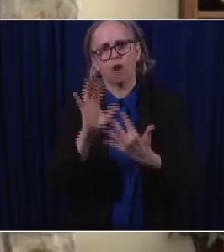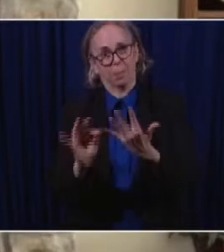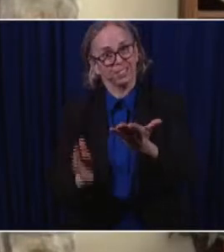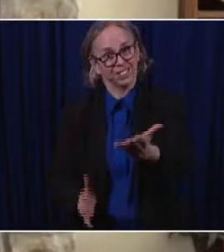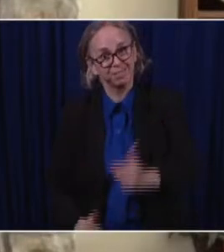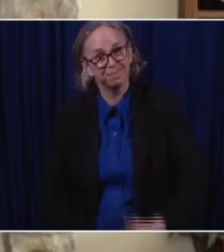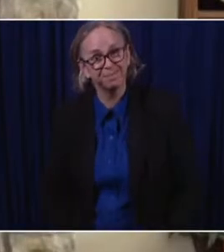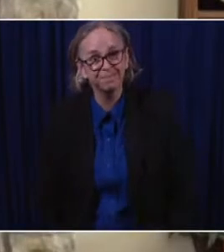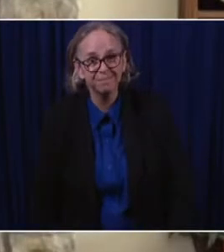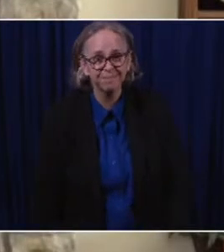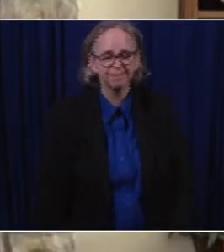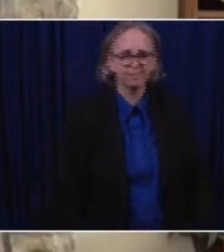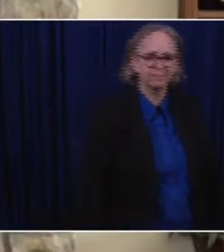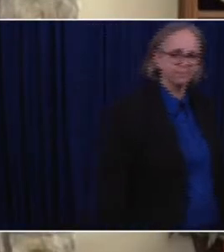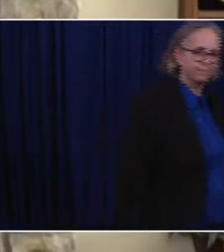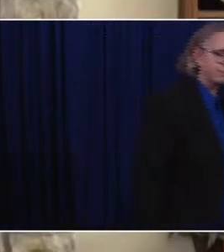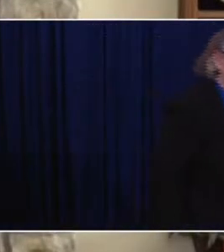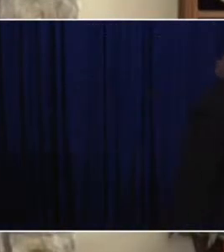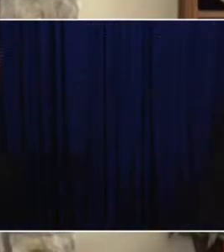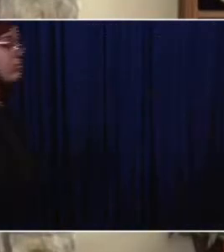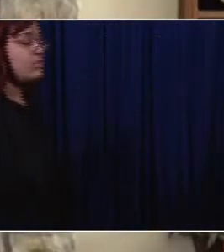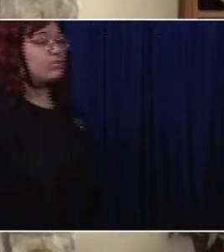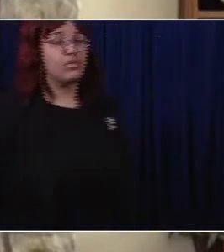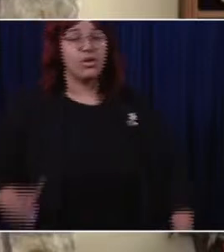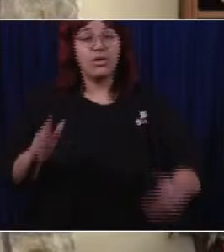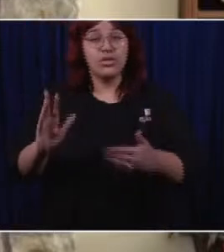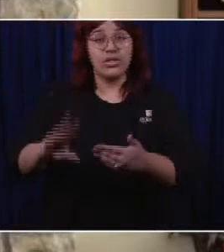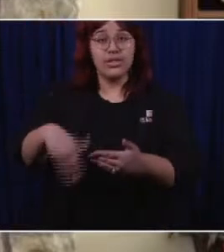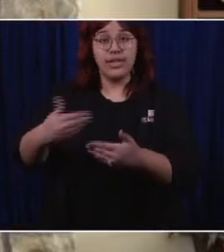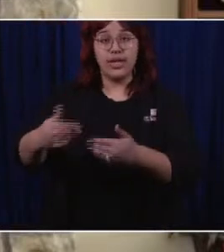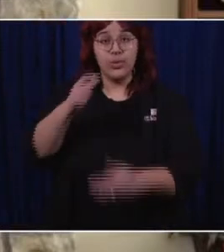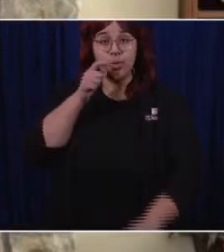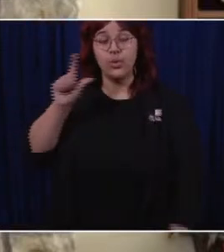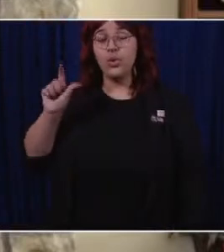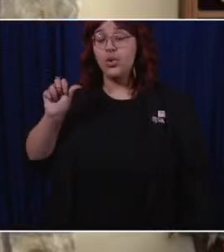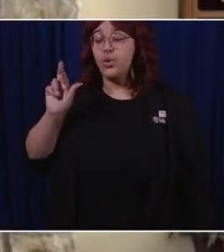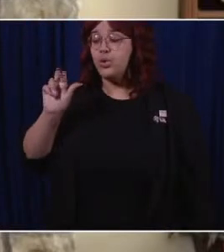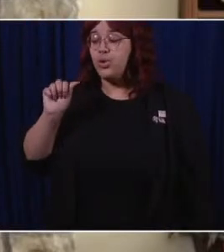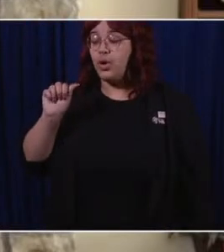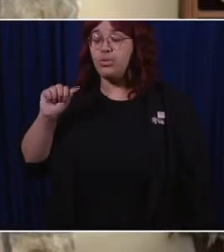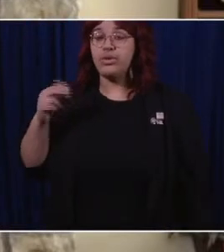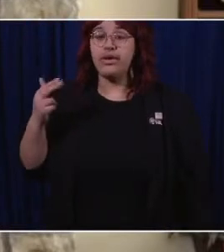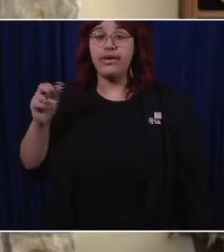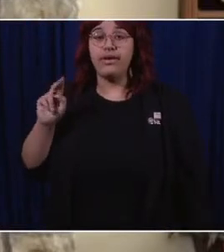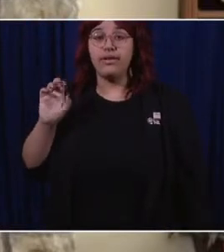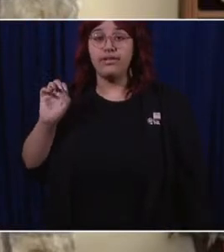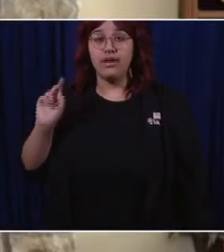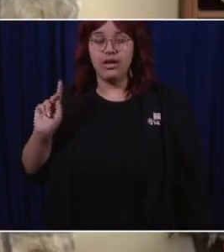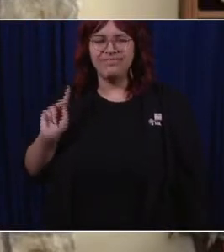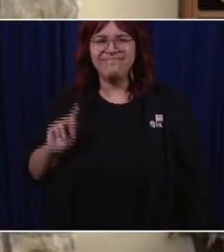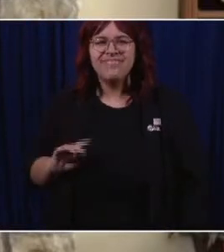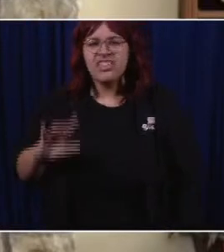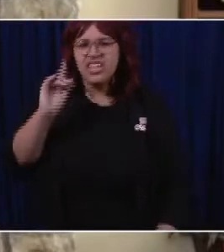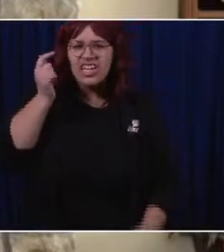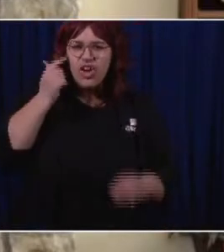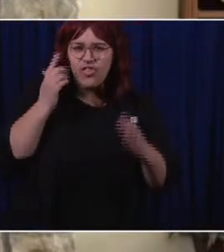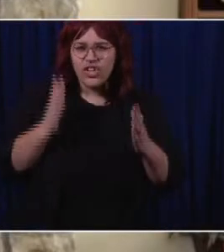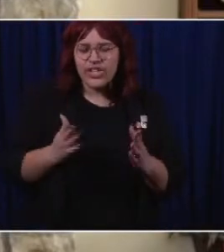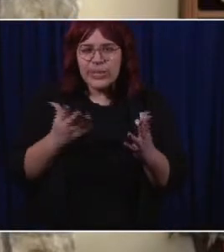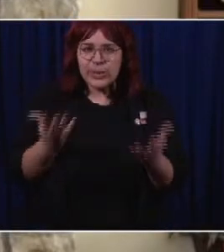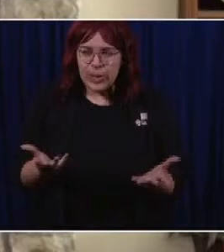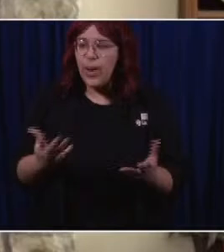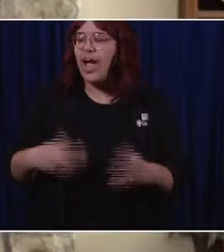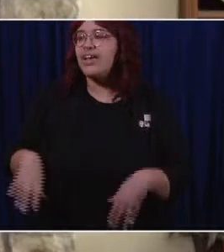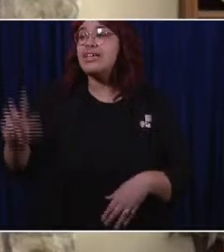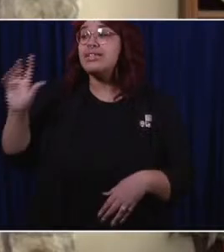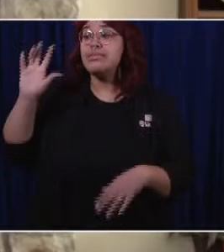Next question is from Laura Hancock at Cleveland.com. Governor DeWine, as the Biden administration works with you and